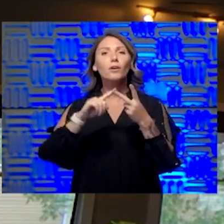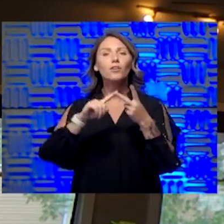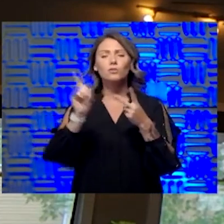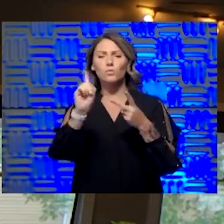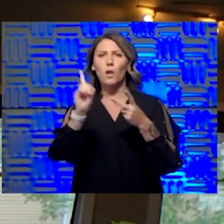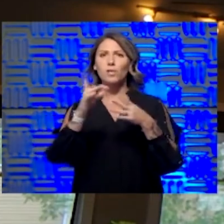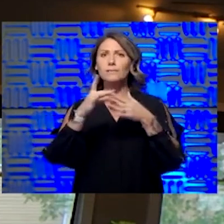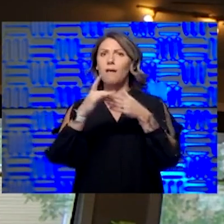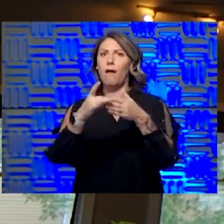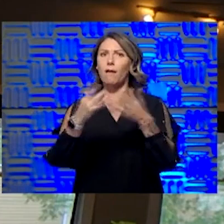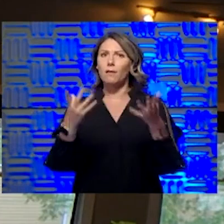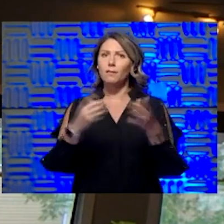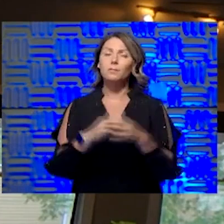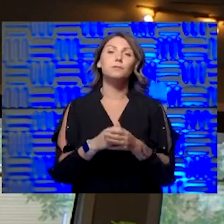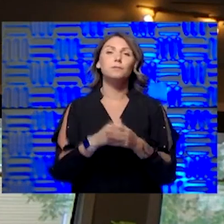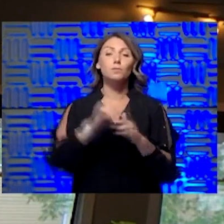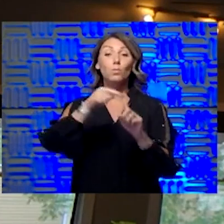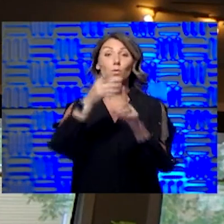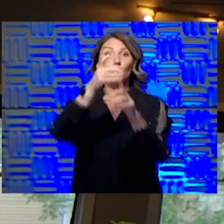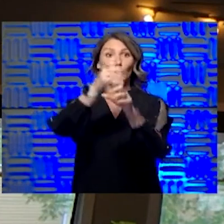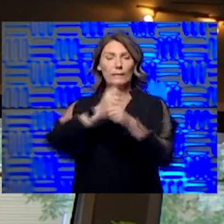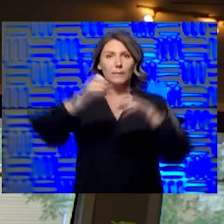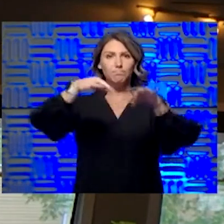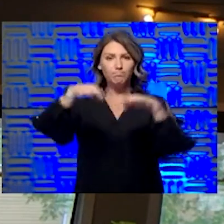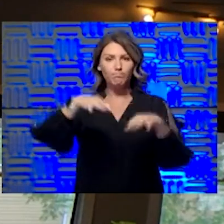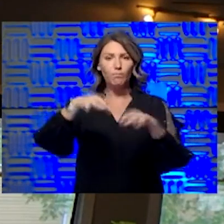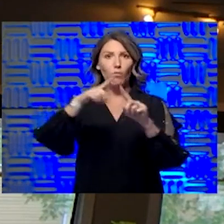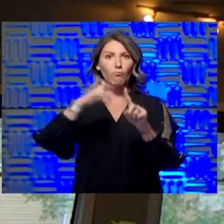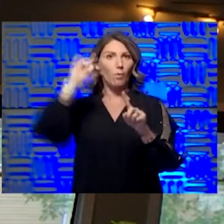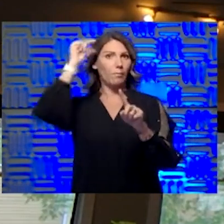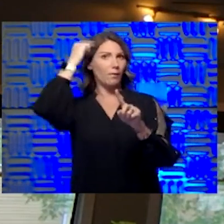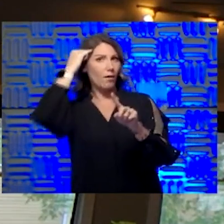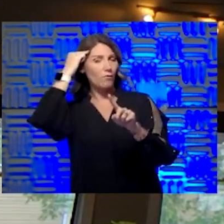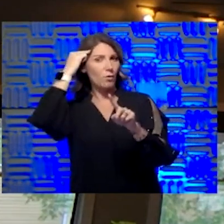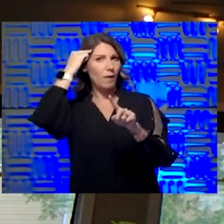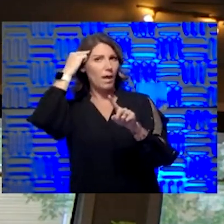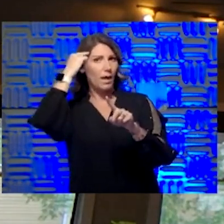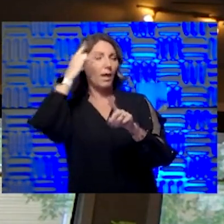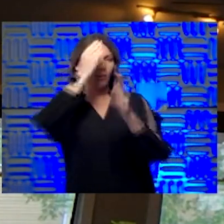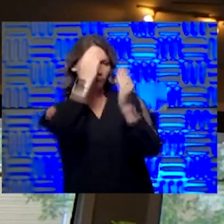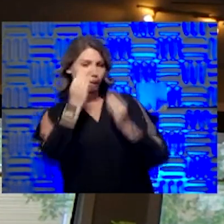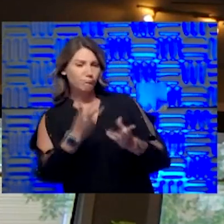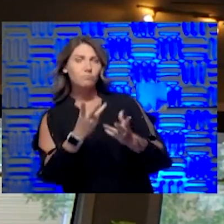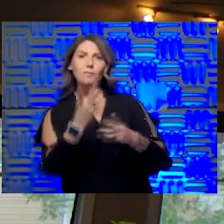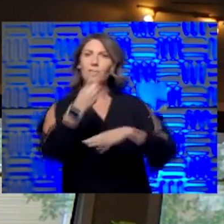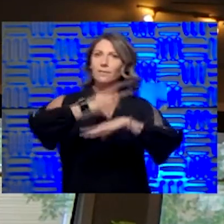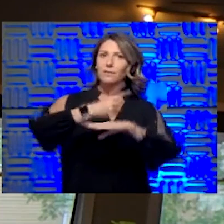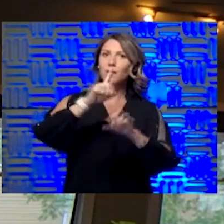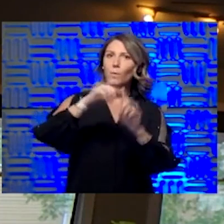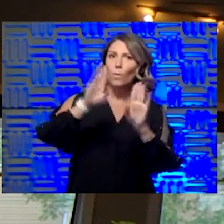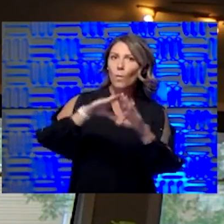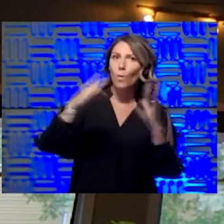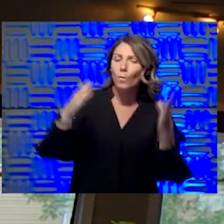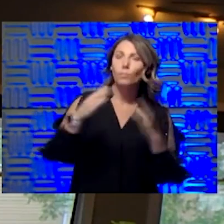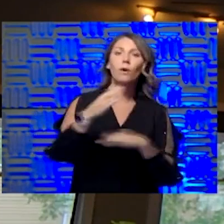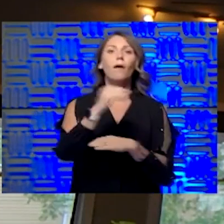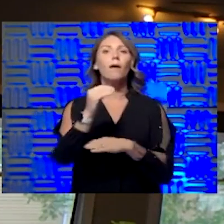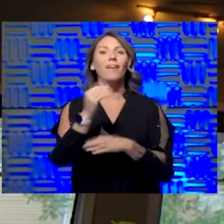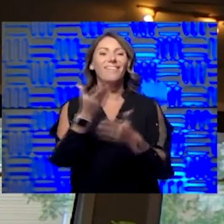is once you get the direction from the government about the date you are going to open and what things